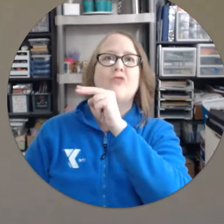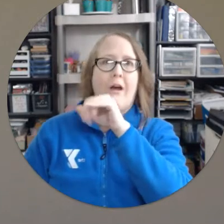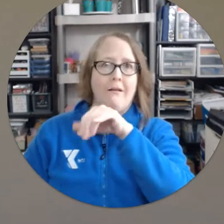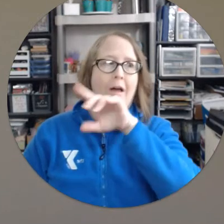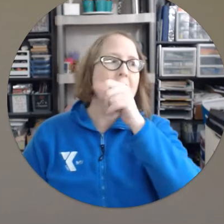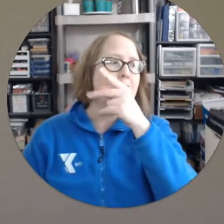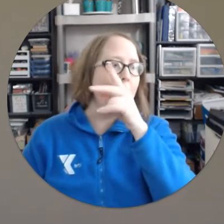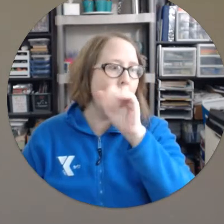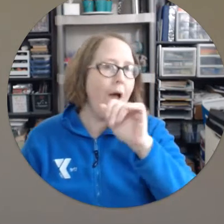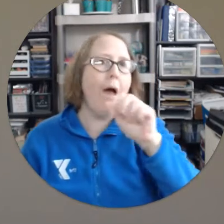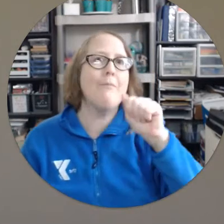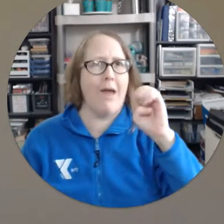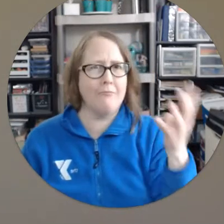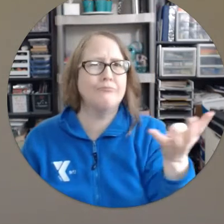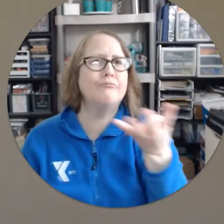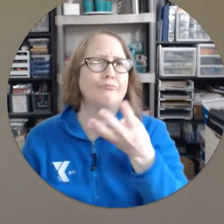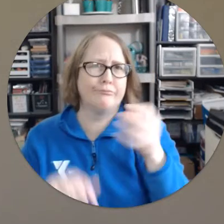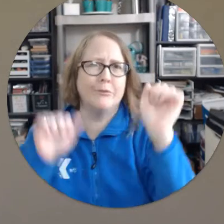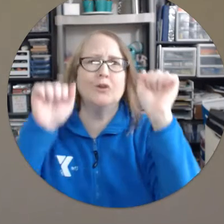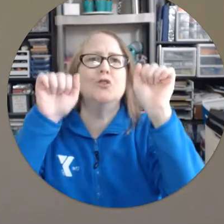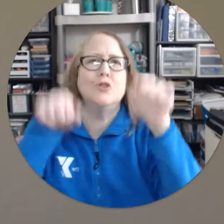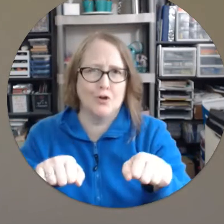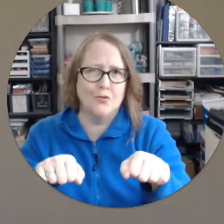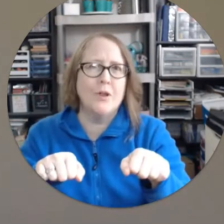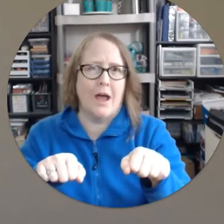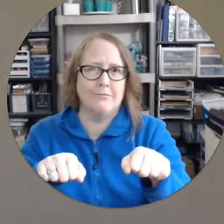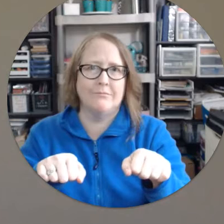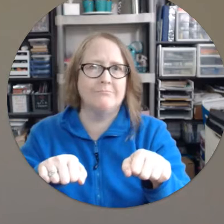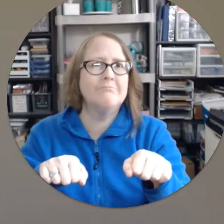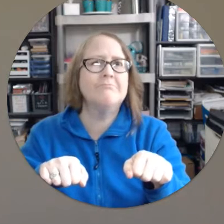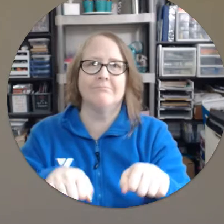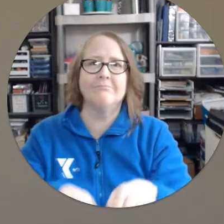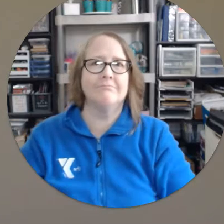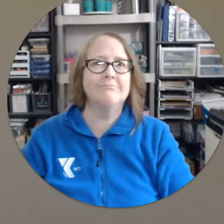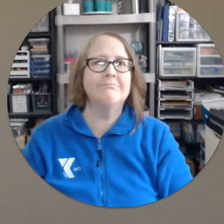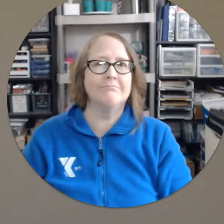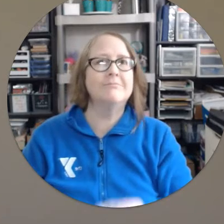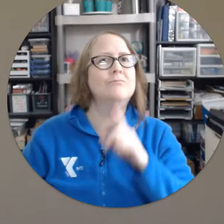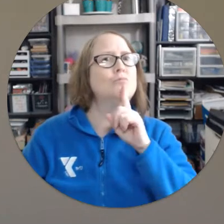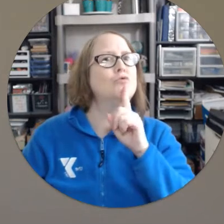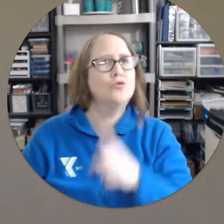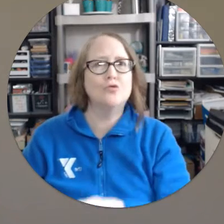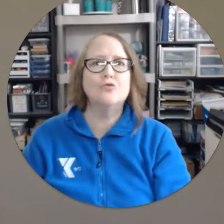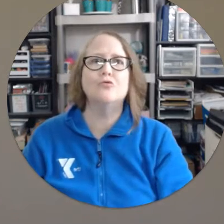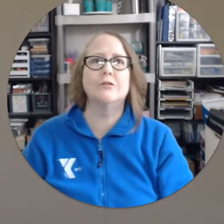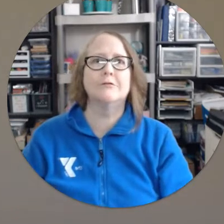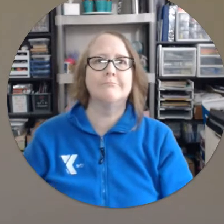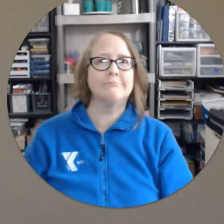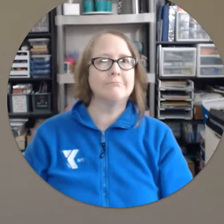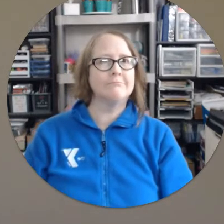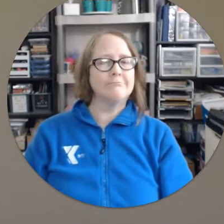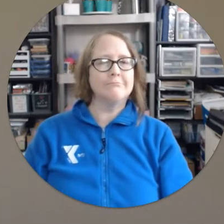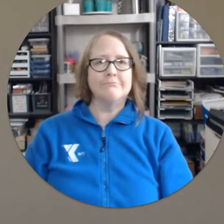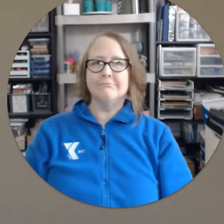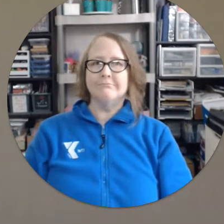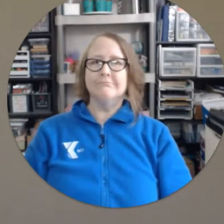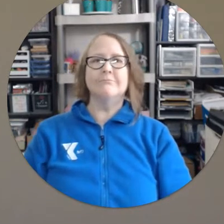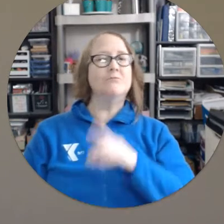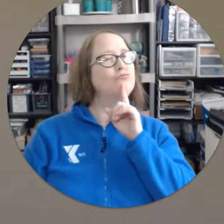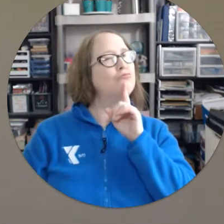and May could do that. No question. No question at